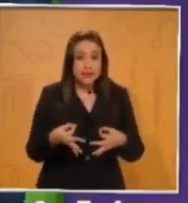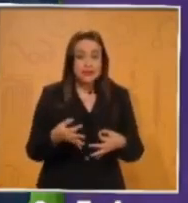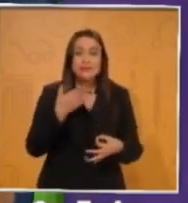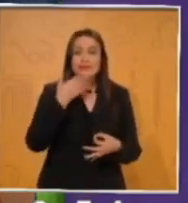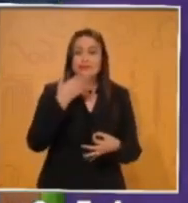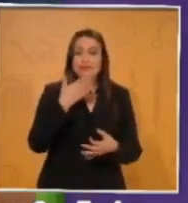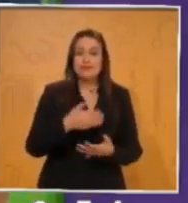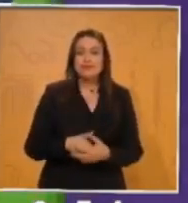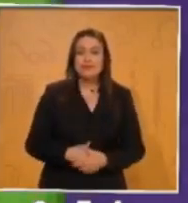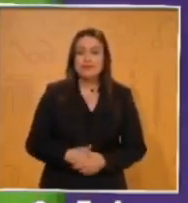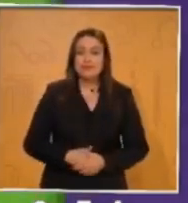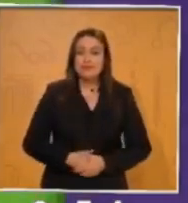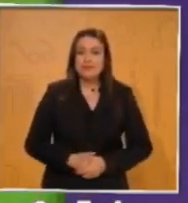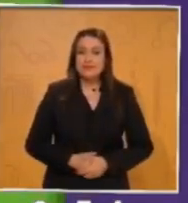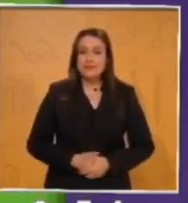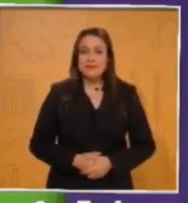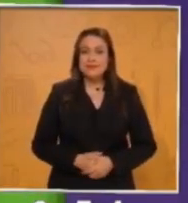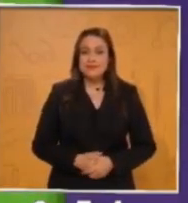Good.